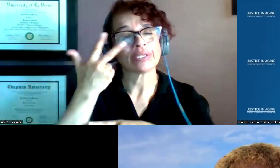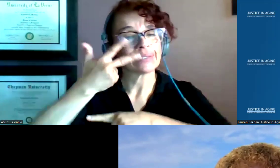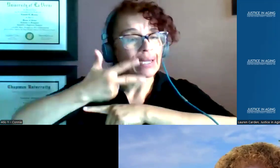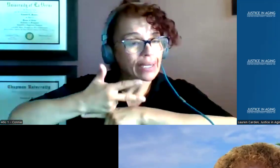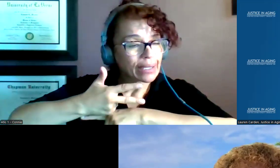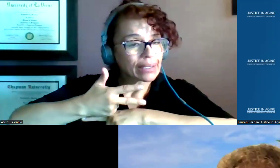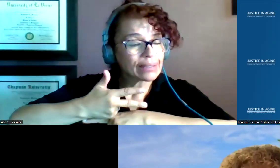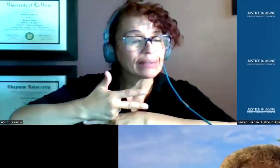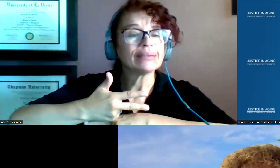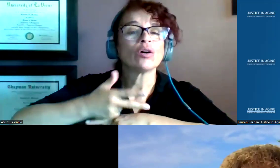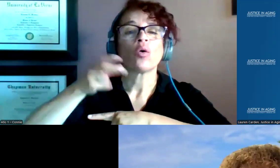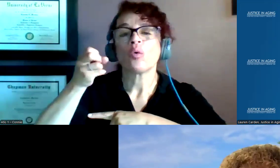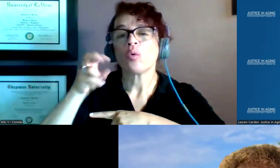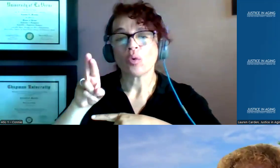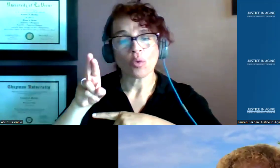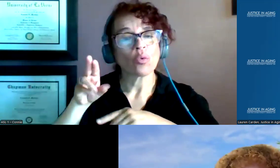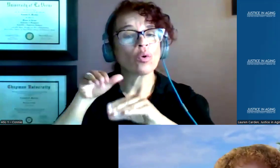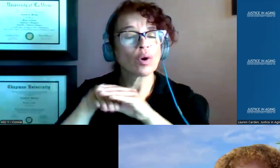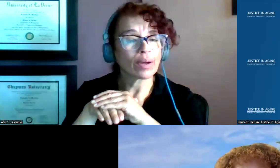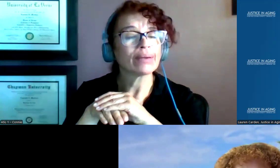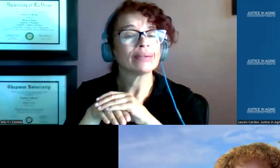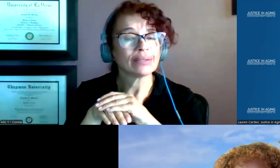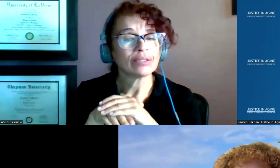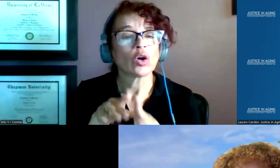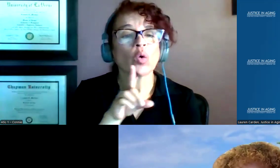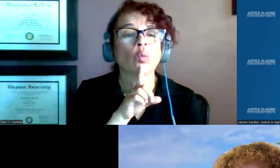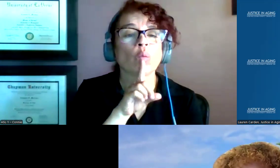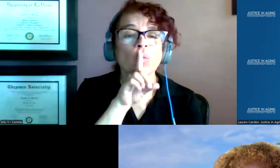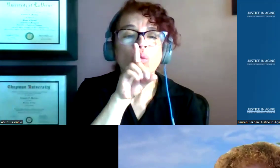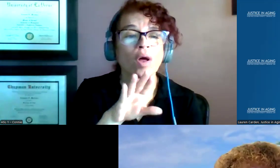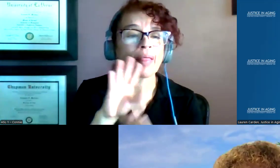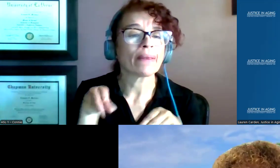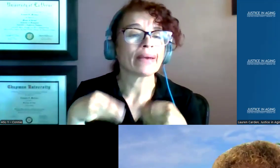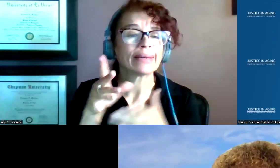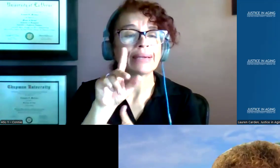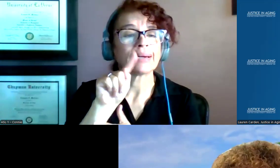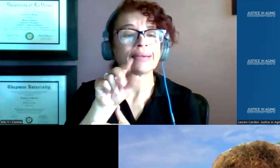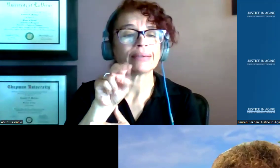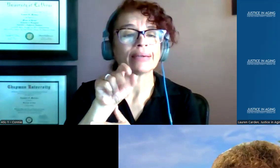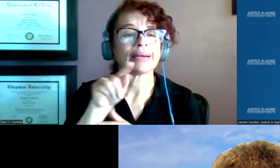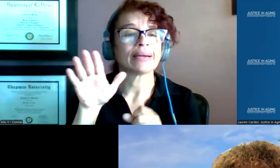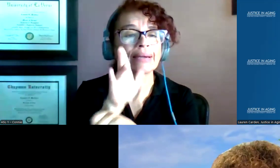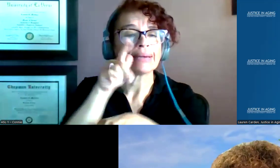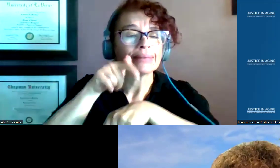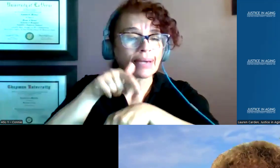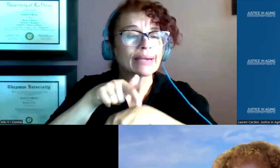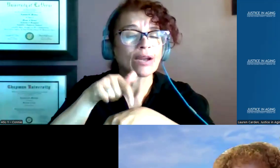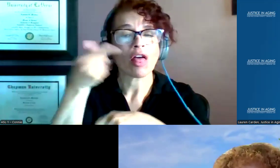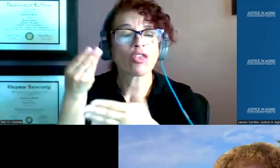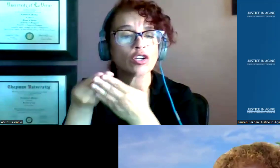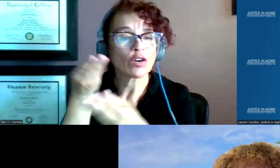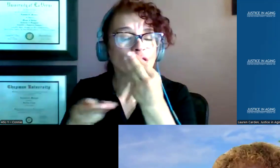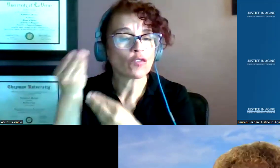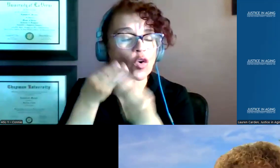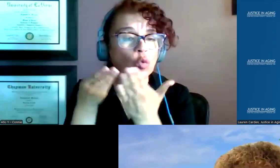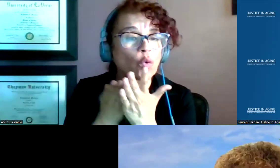to pay back rent or access legal assistance, it really doesn't provide tenants enough time to pull together the funds, figure out what they